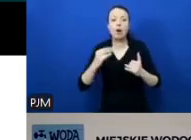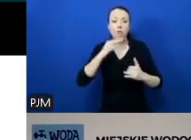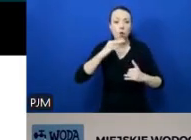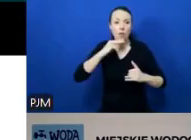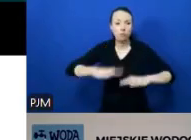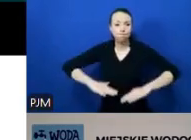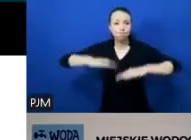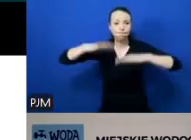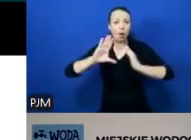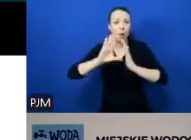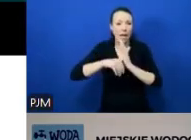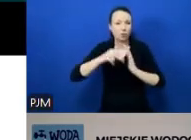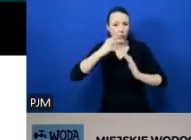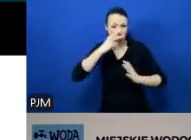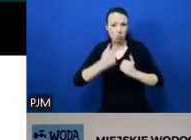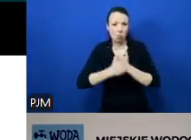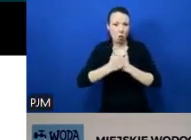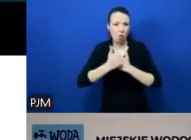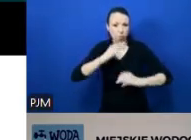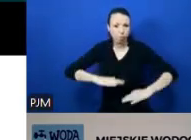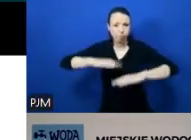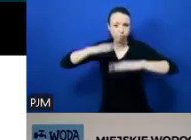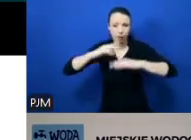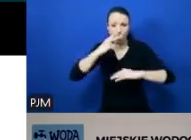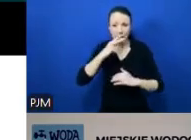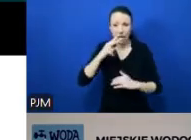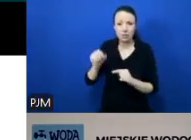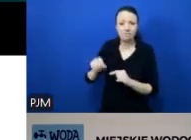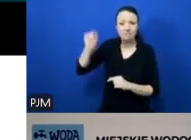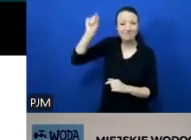said, causing floods, causing